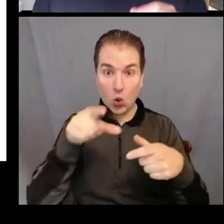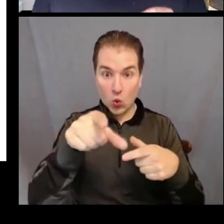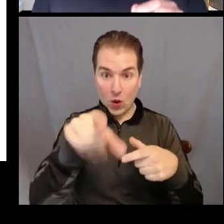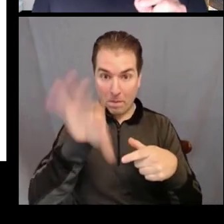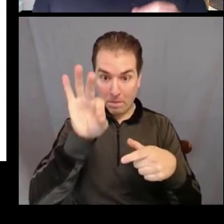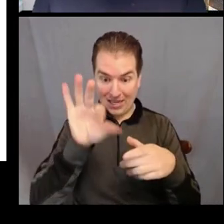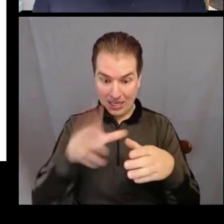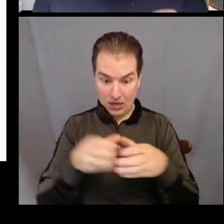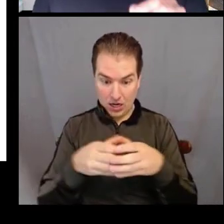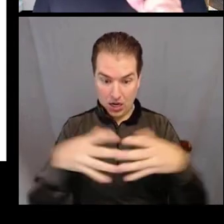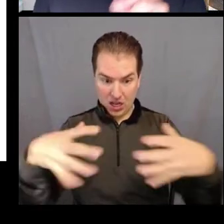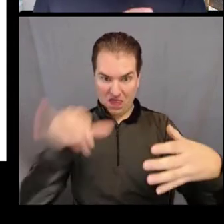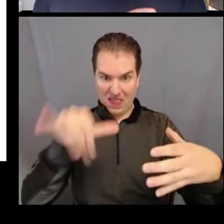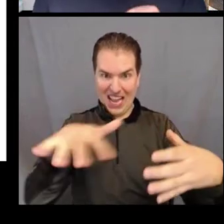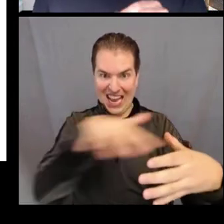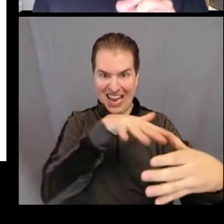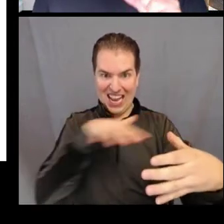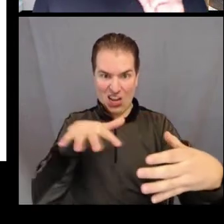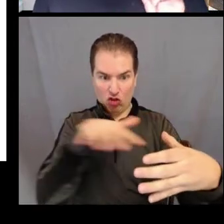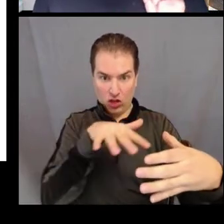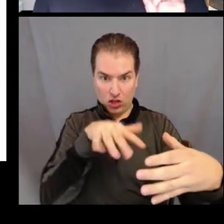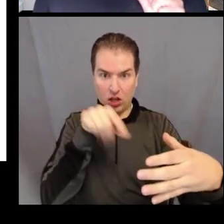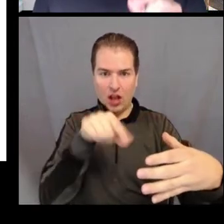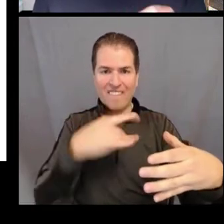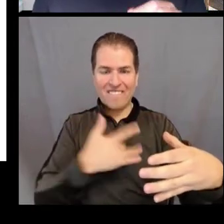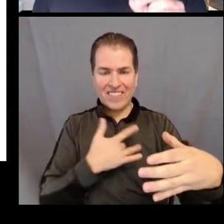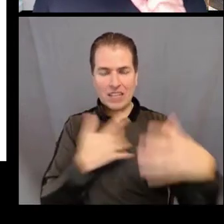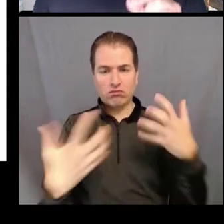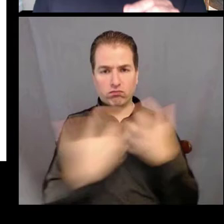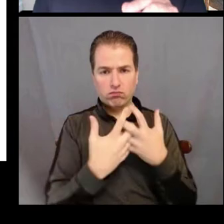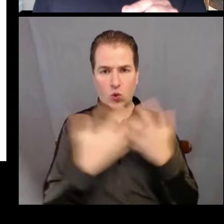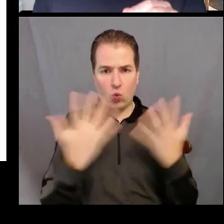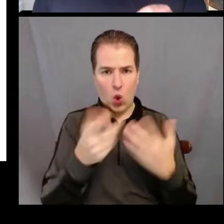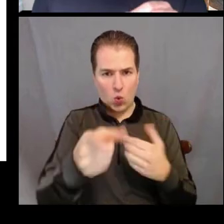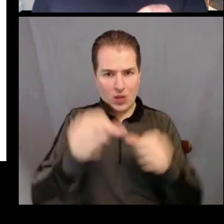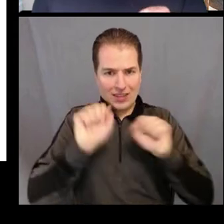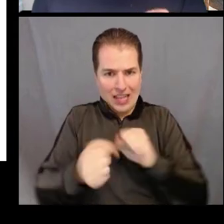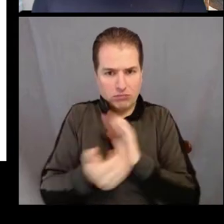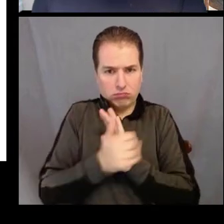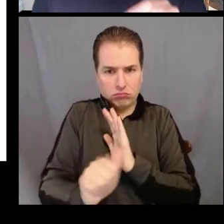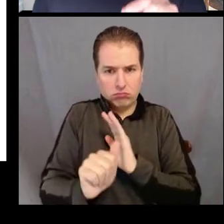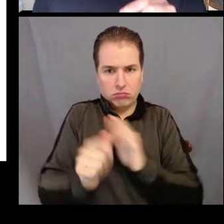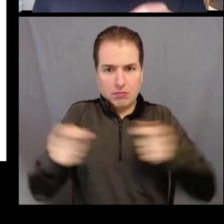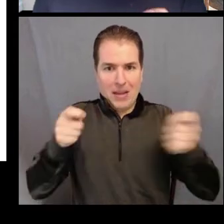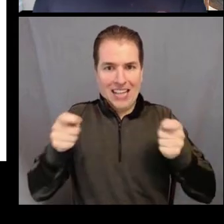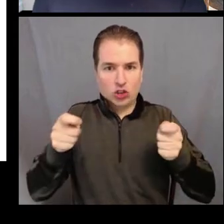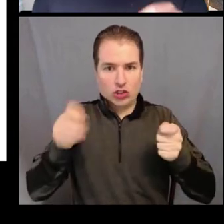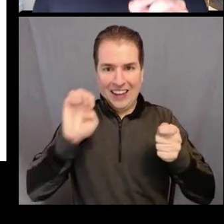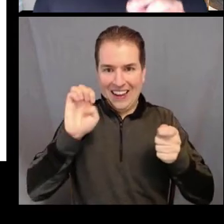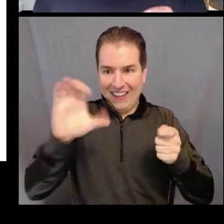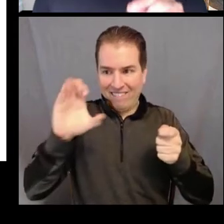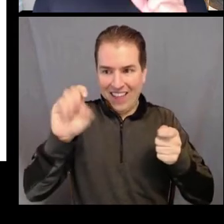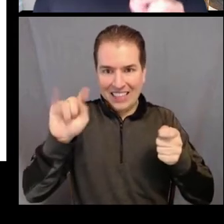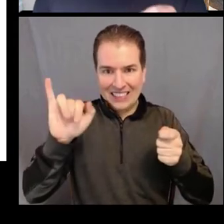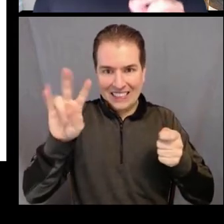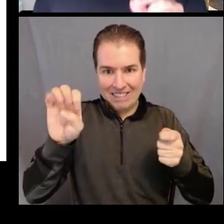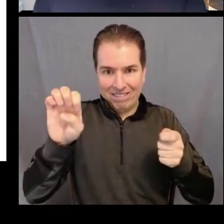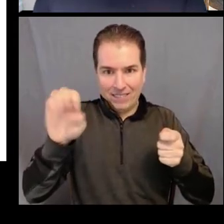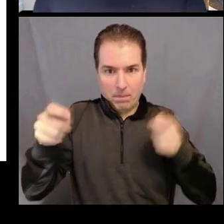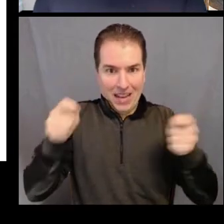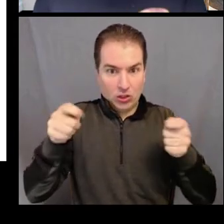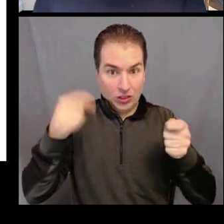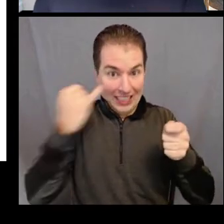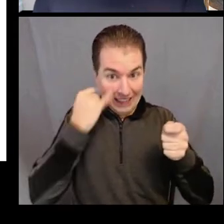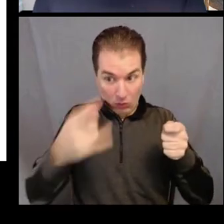select the largest territory you can that you can effectively manage. And that's the key. Can you